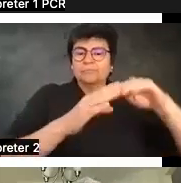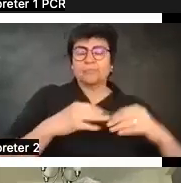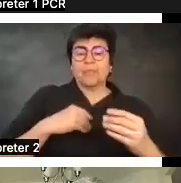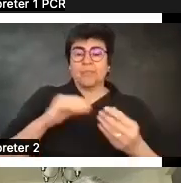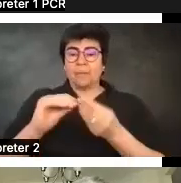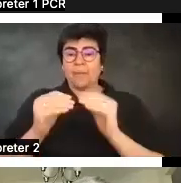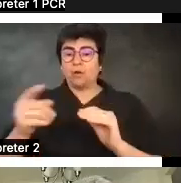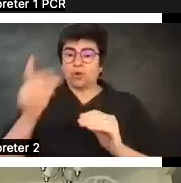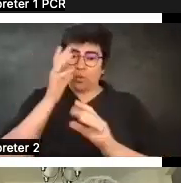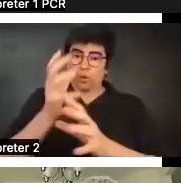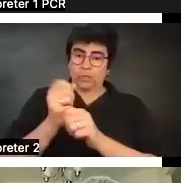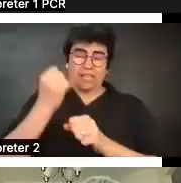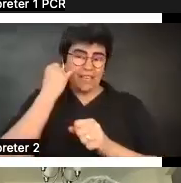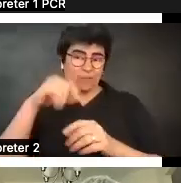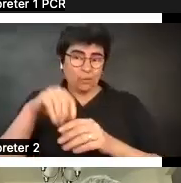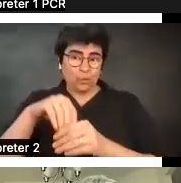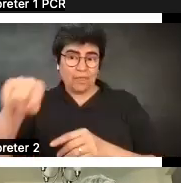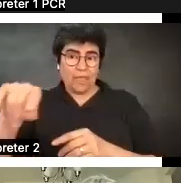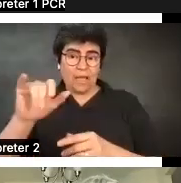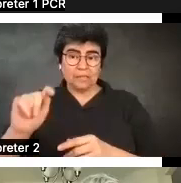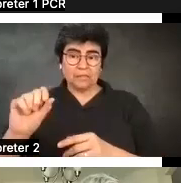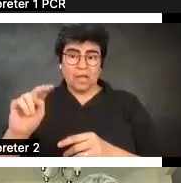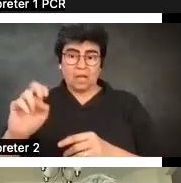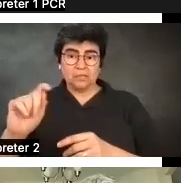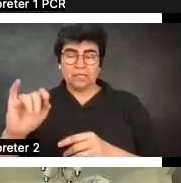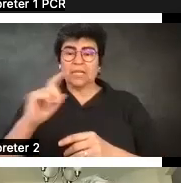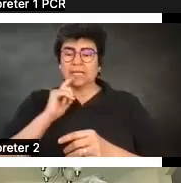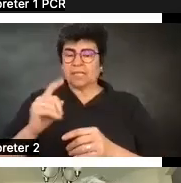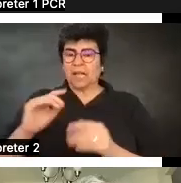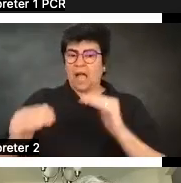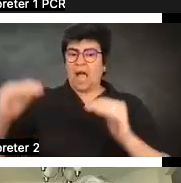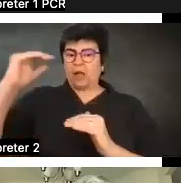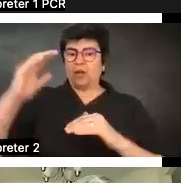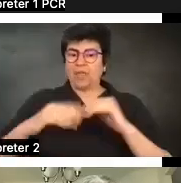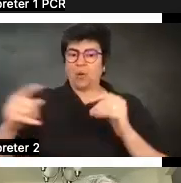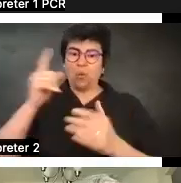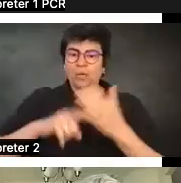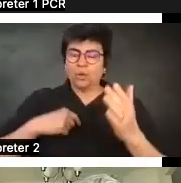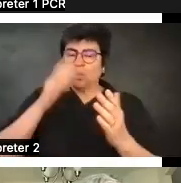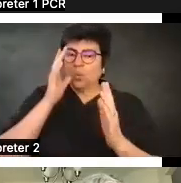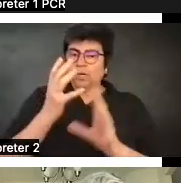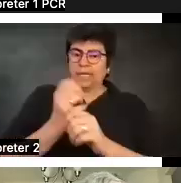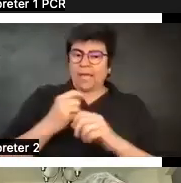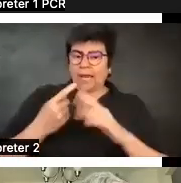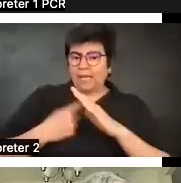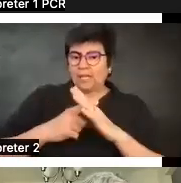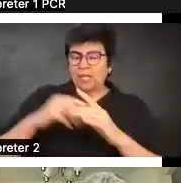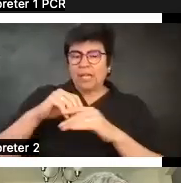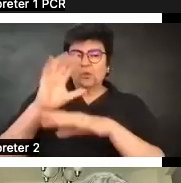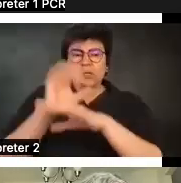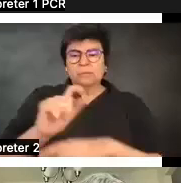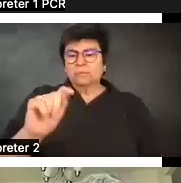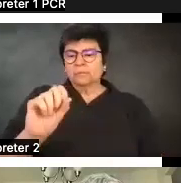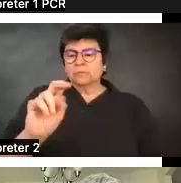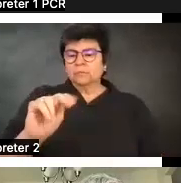to receive if you're in this kind of a tontine is higher than the amount that you would receive initially in a traditional